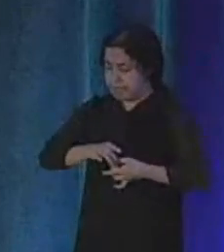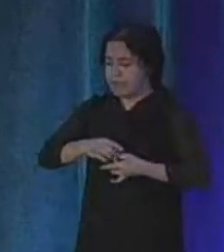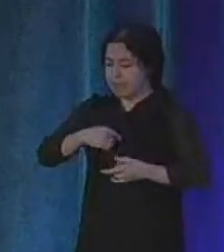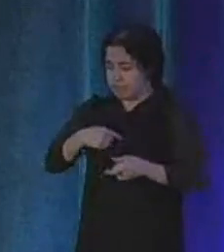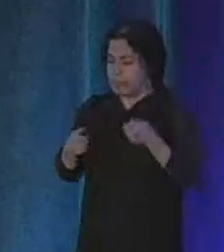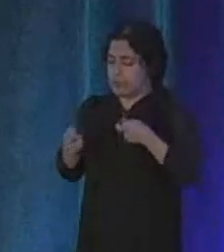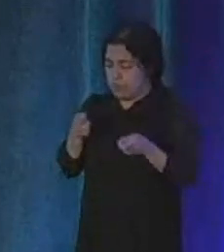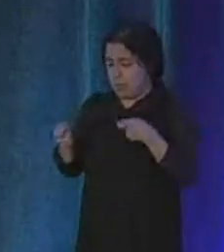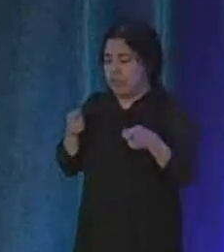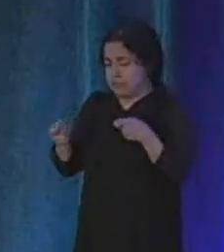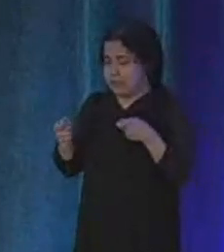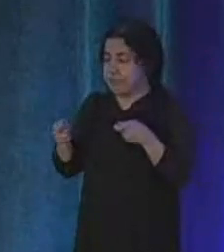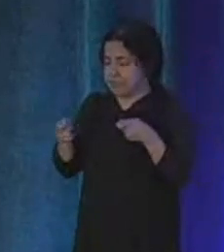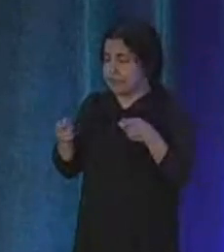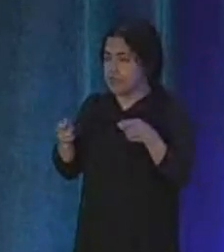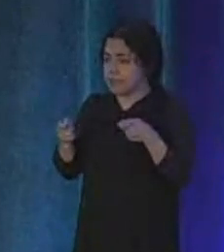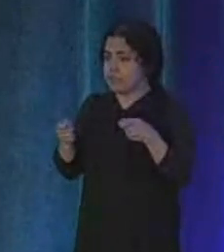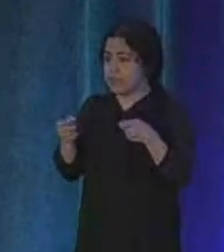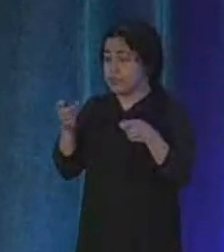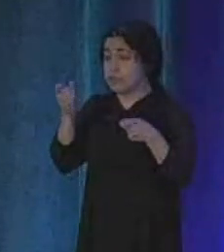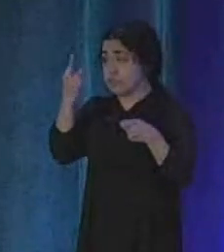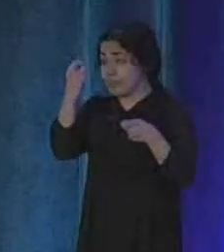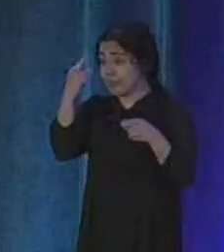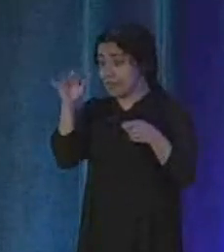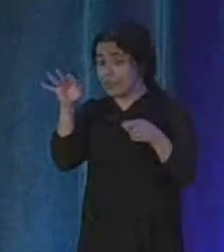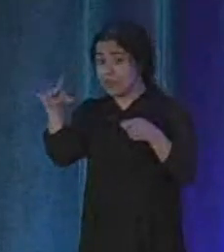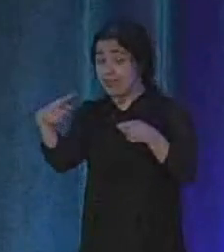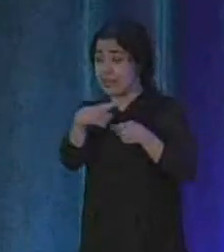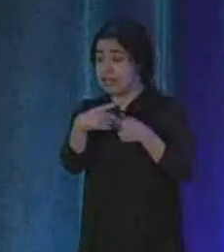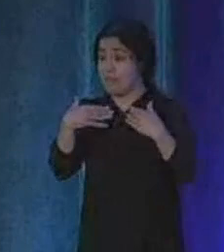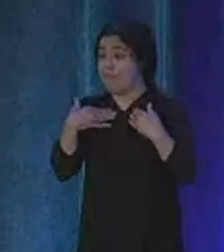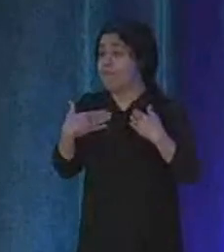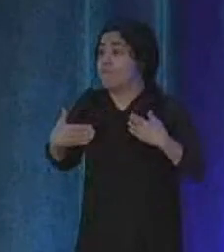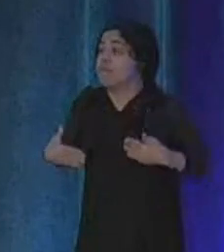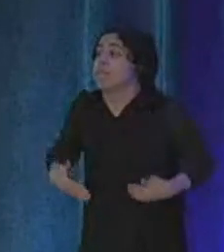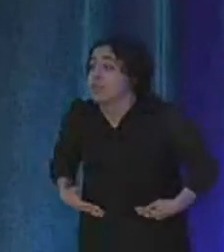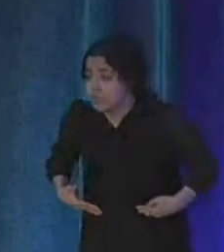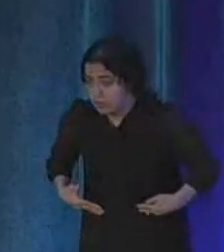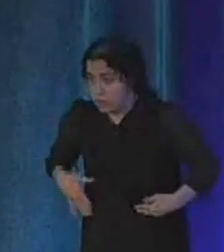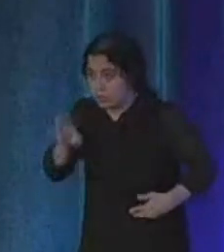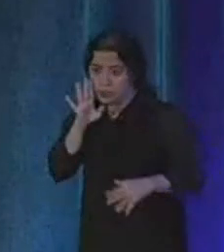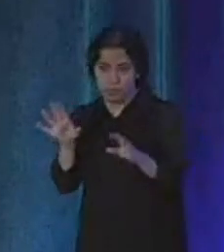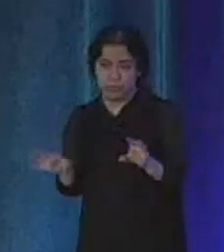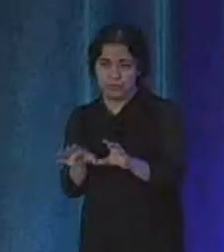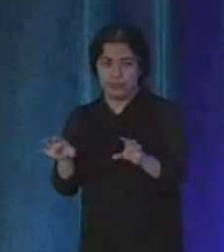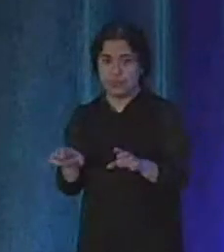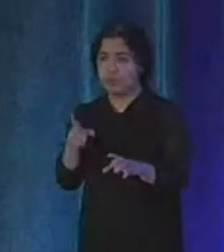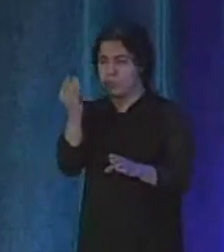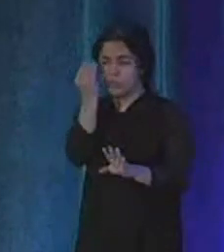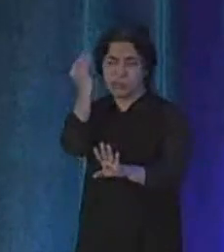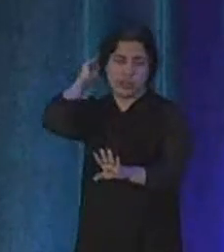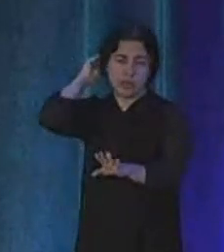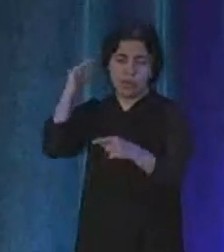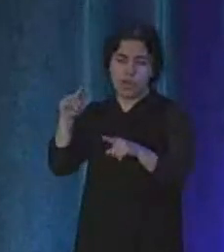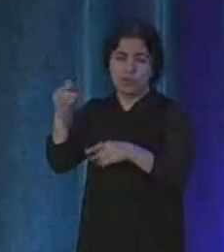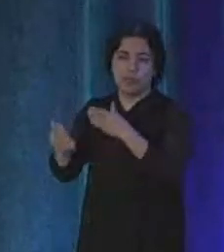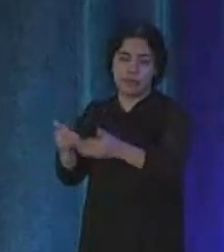control. Also, a quick note, this is a physical thing that you're going to be doing, so keep that in mind as we keep